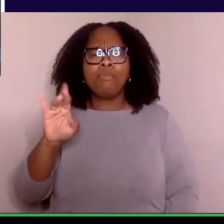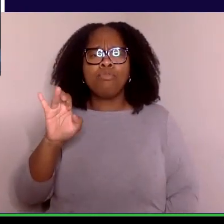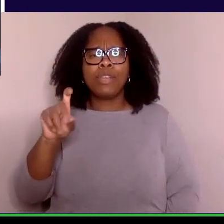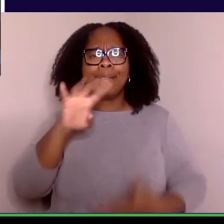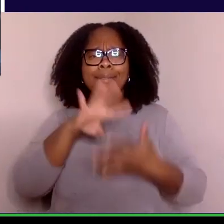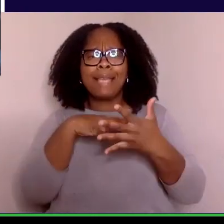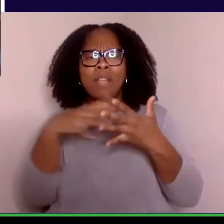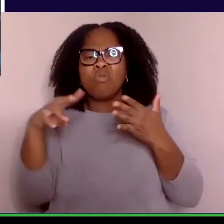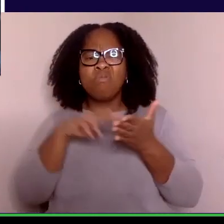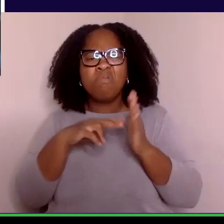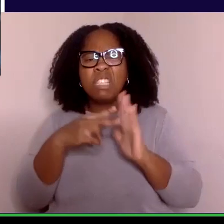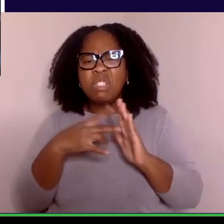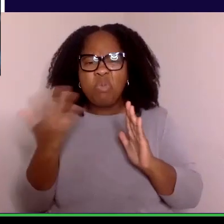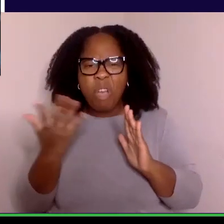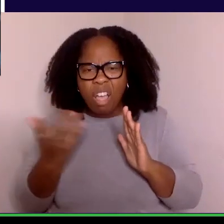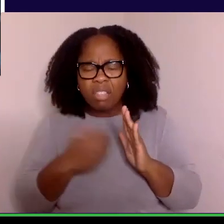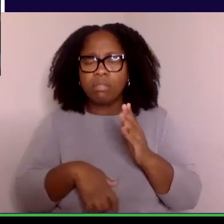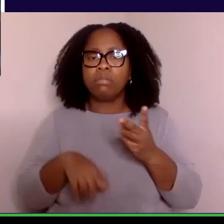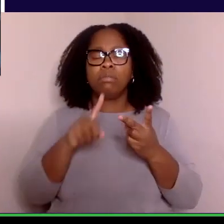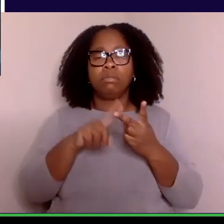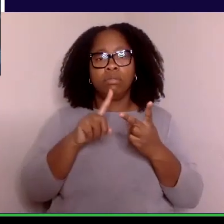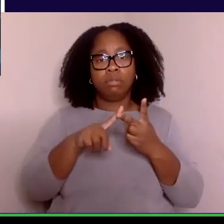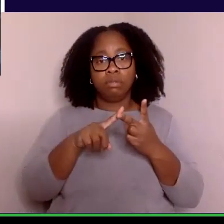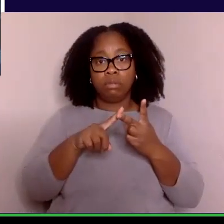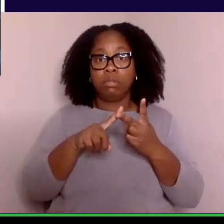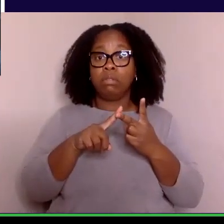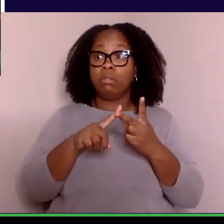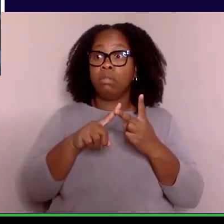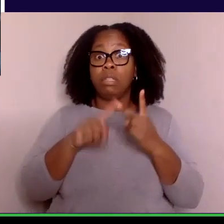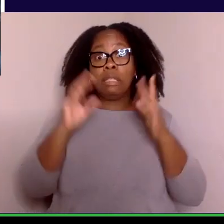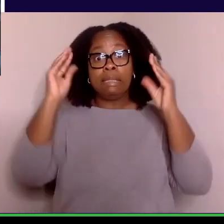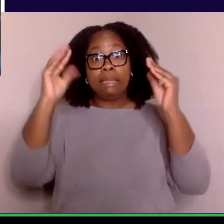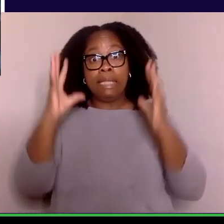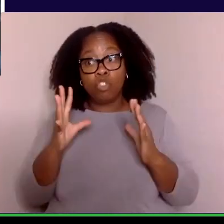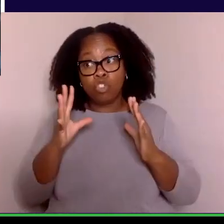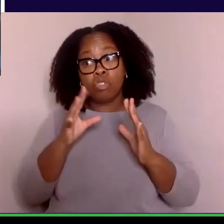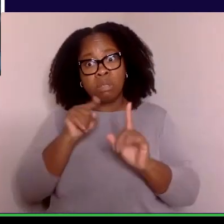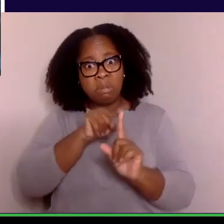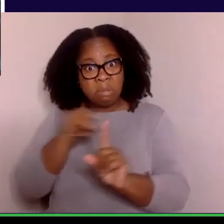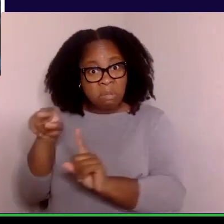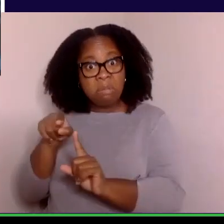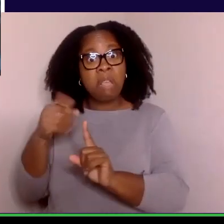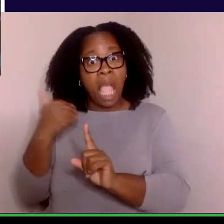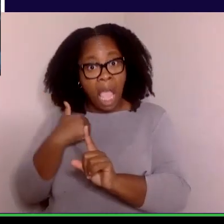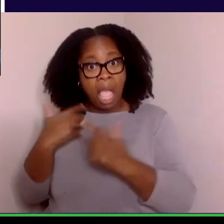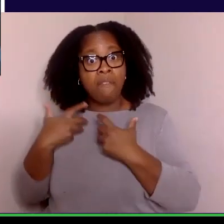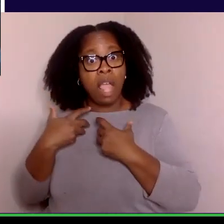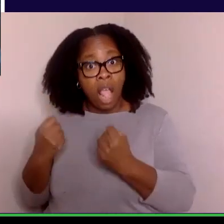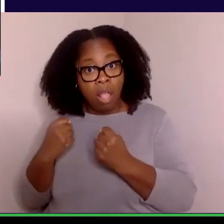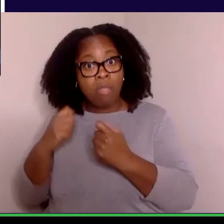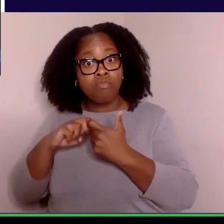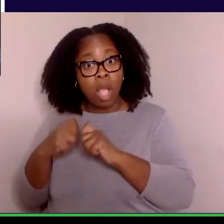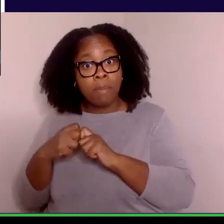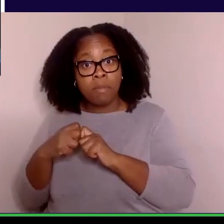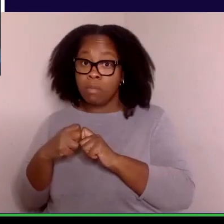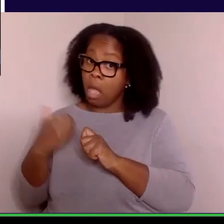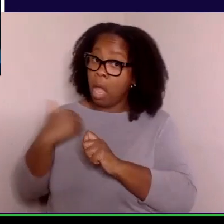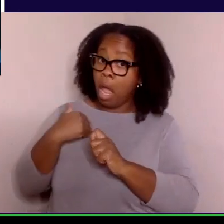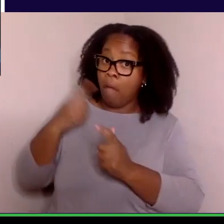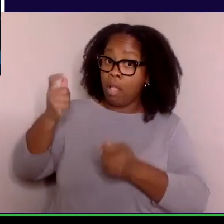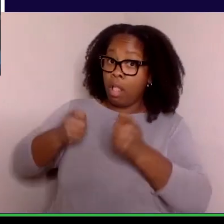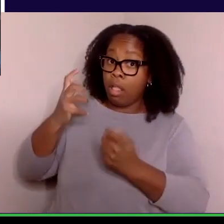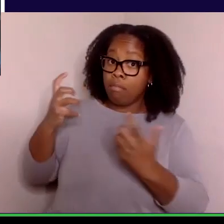be accommodations for educators with underlying health conditions. So let's talk a bit